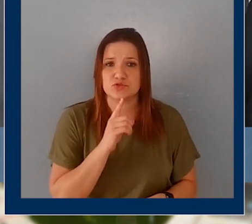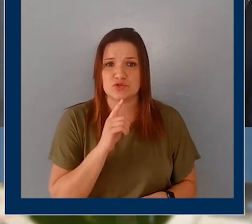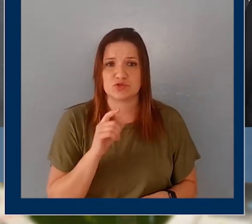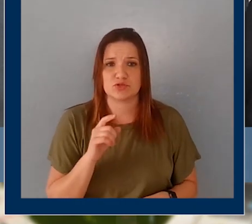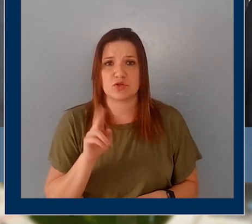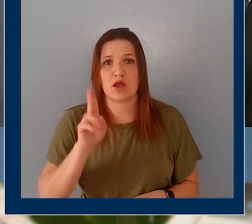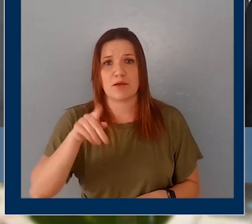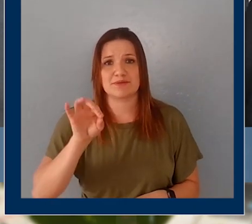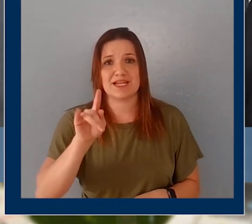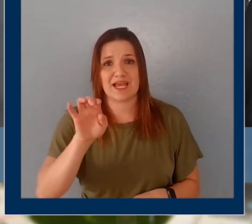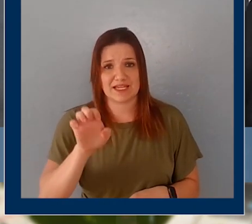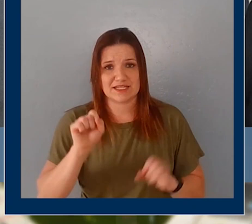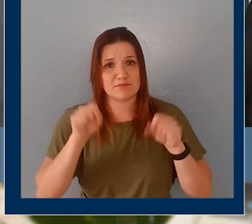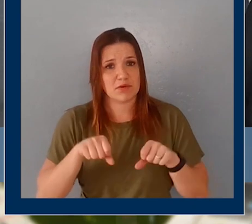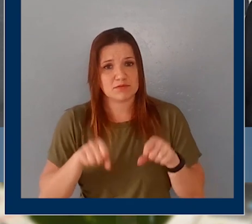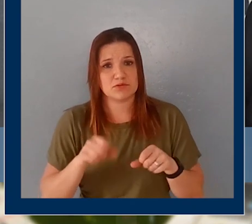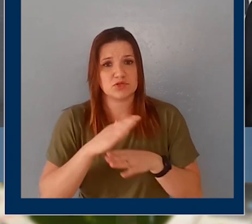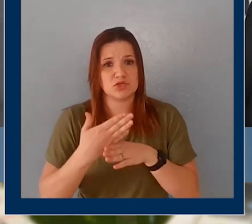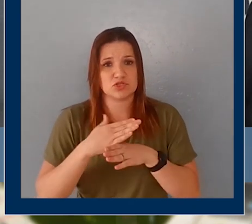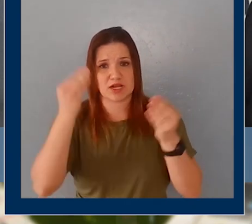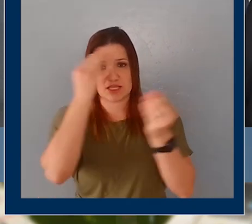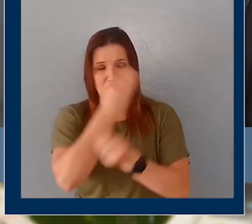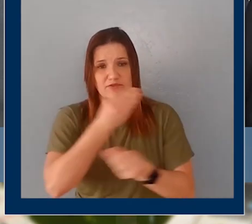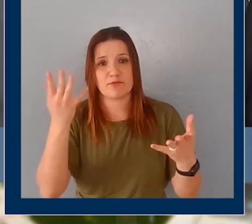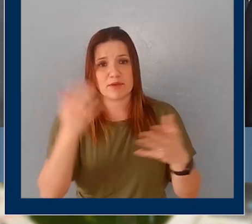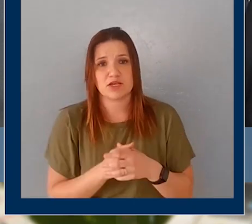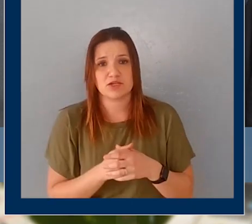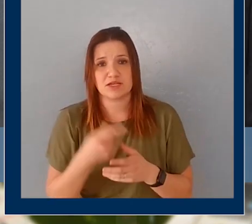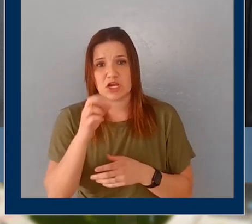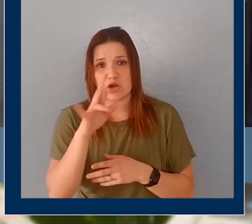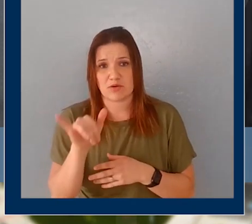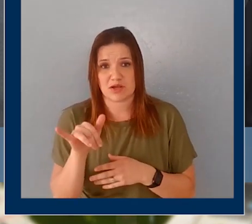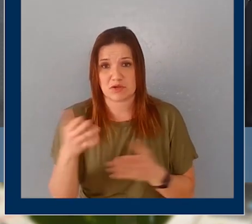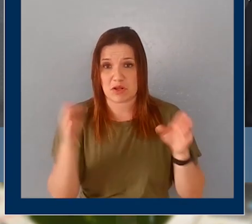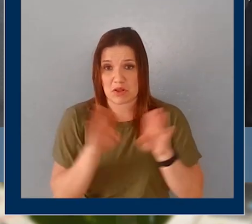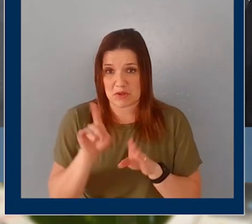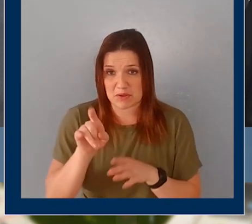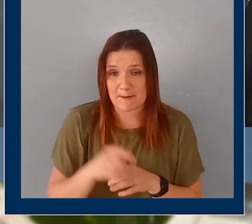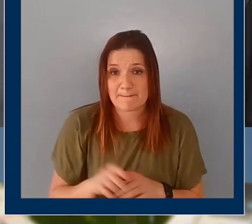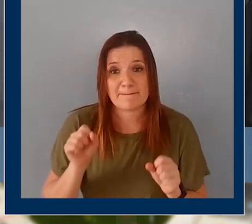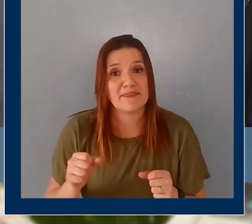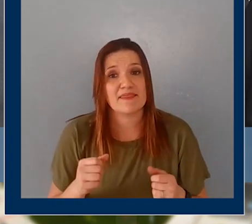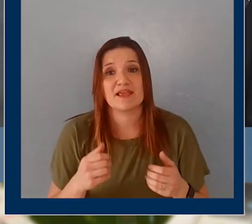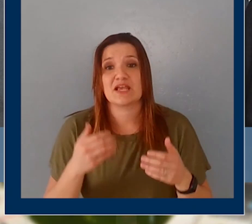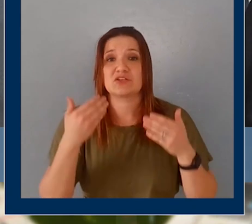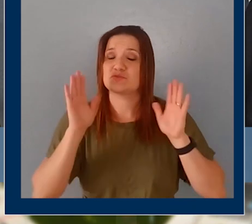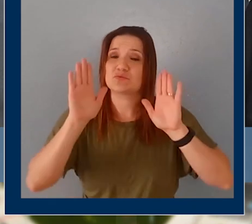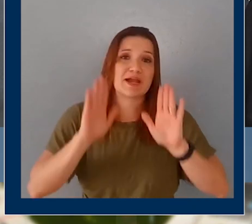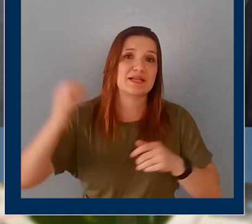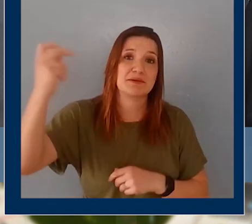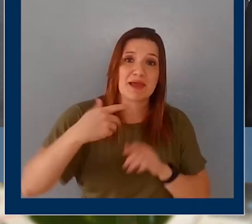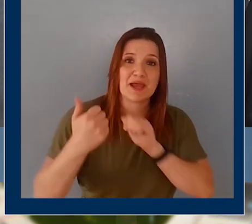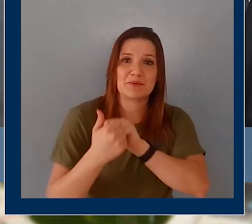continued support of Quia Delta and your well wishes, your thoughts and prayers. And I heard that the County Center Rotary wants to